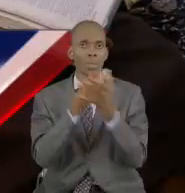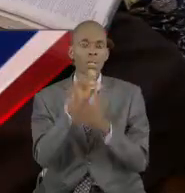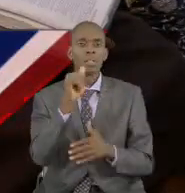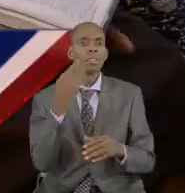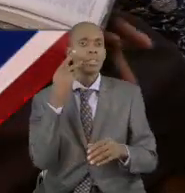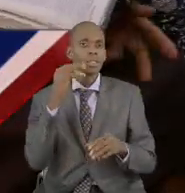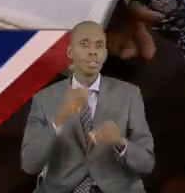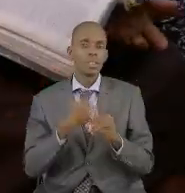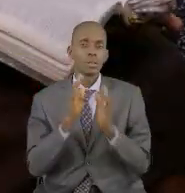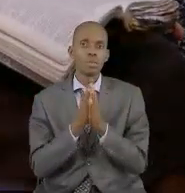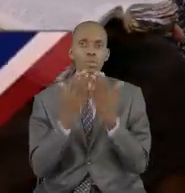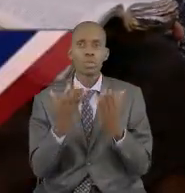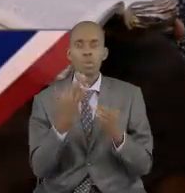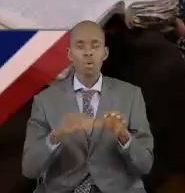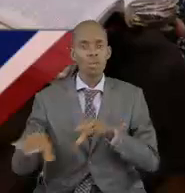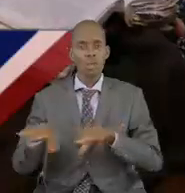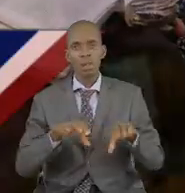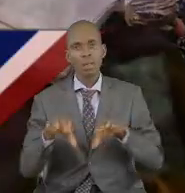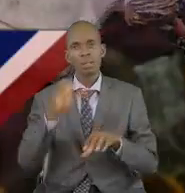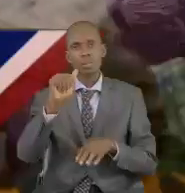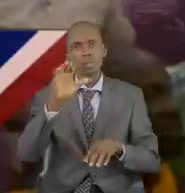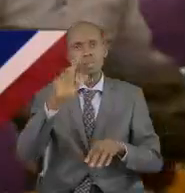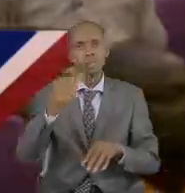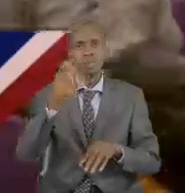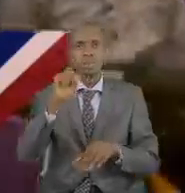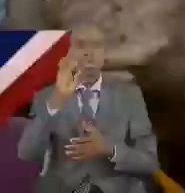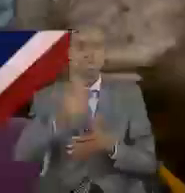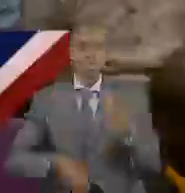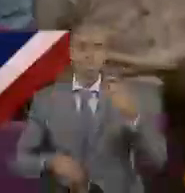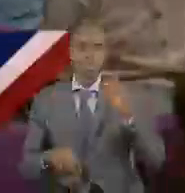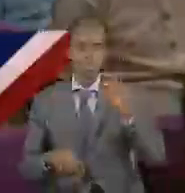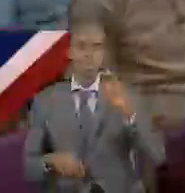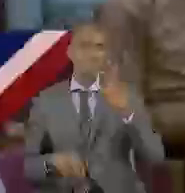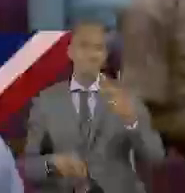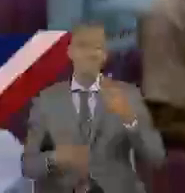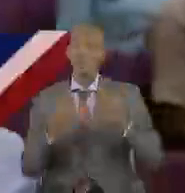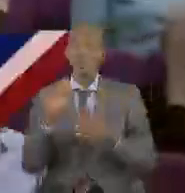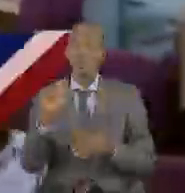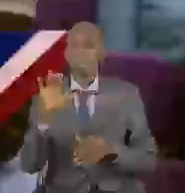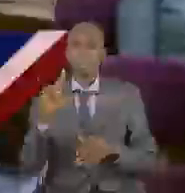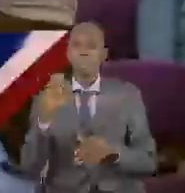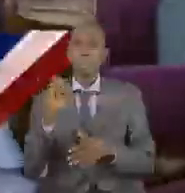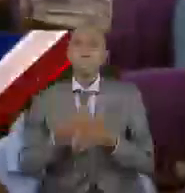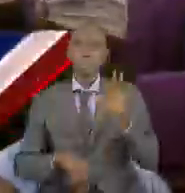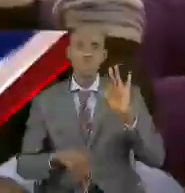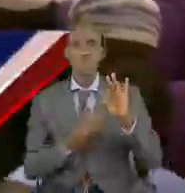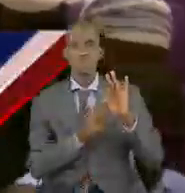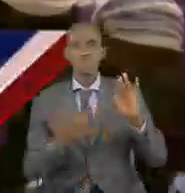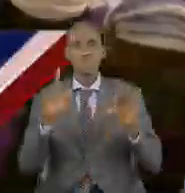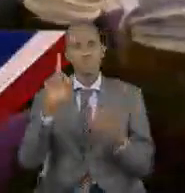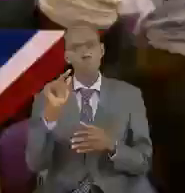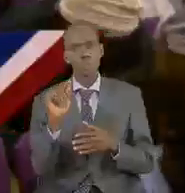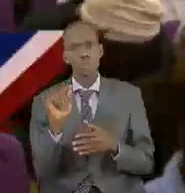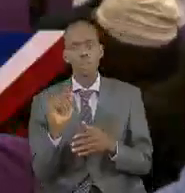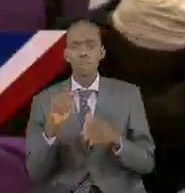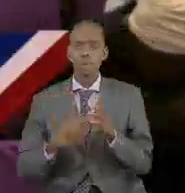of the Apostles, chapter 9, and we're reading from verse 20. And straightway he preached Christ in